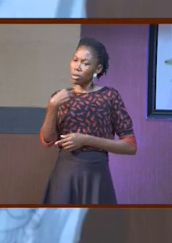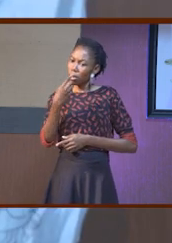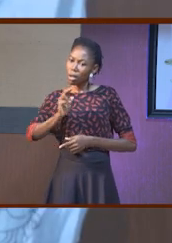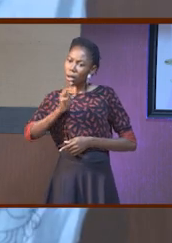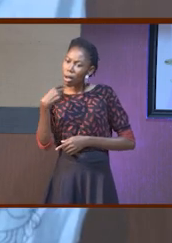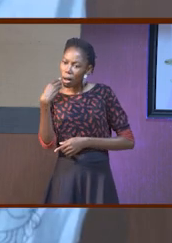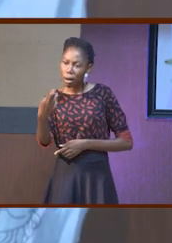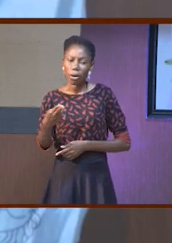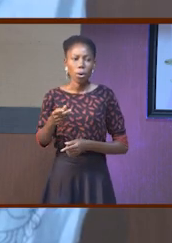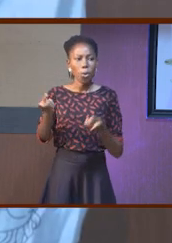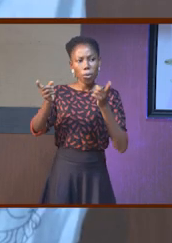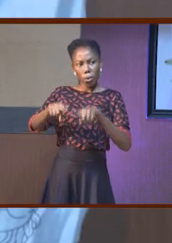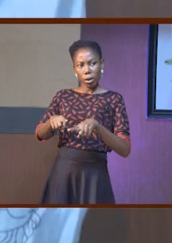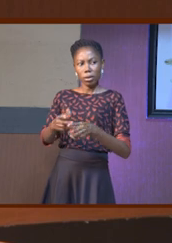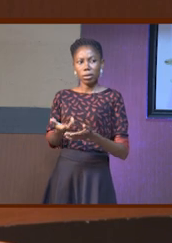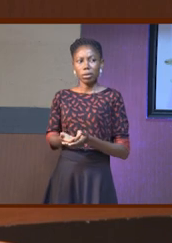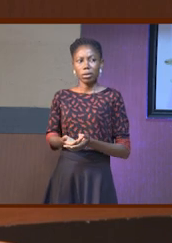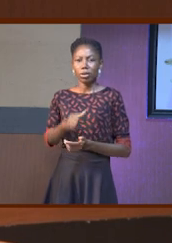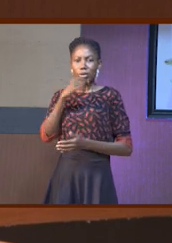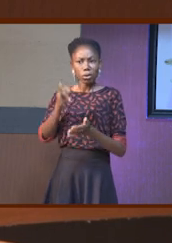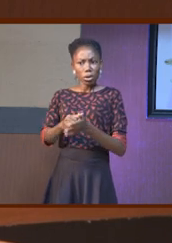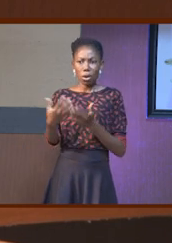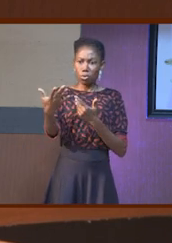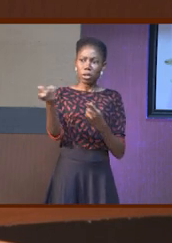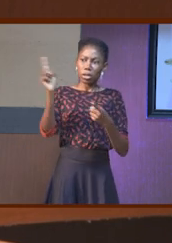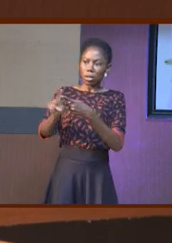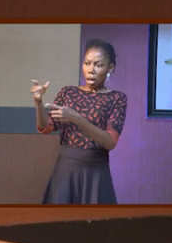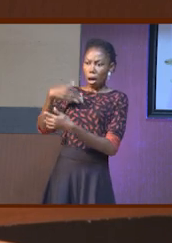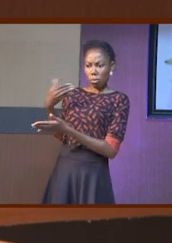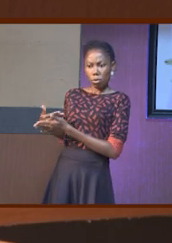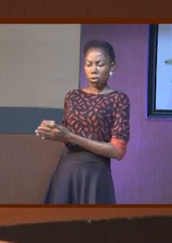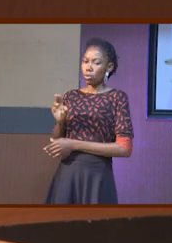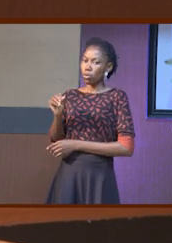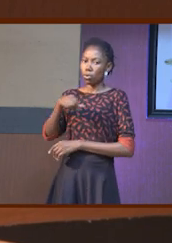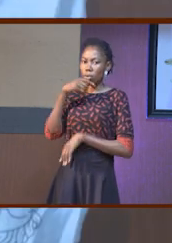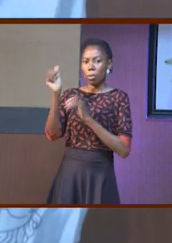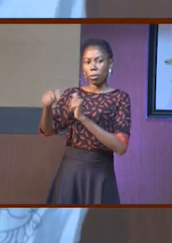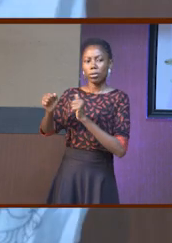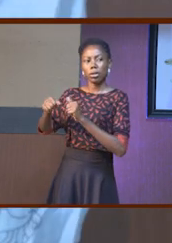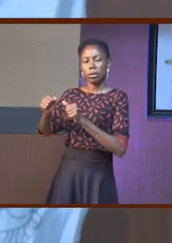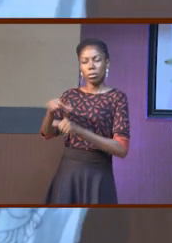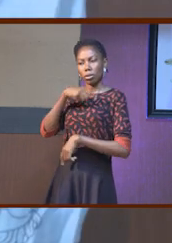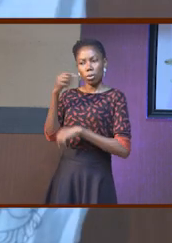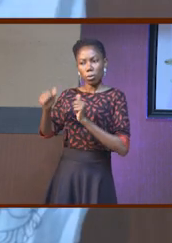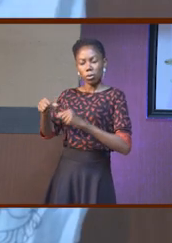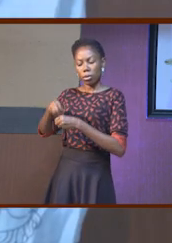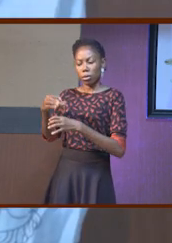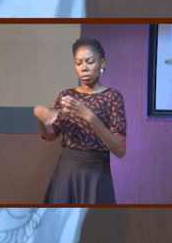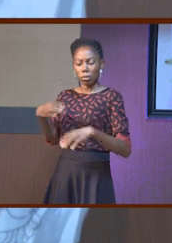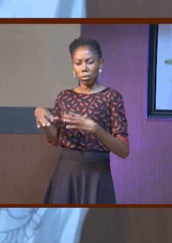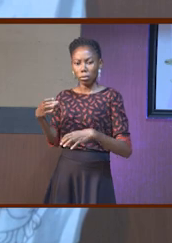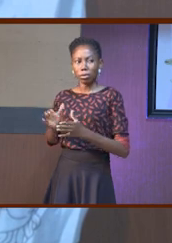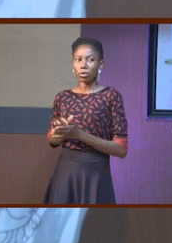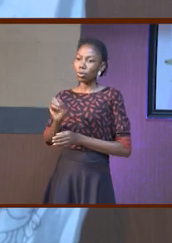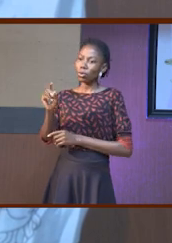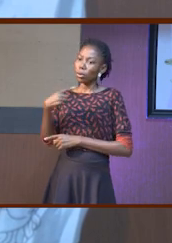have to tell her. You can't tell me that she has to wait until when you get the money. It's not done that way. It doesn't work like that in court.